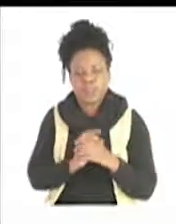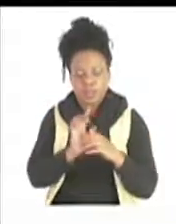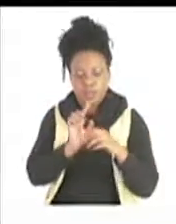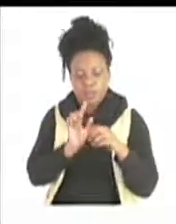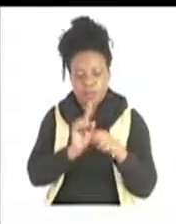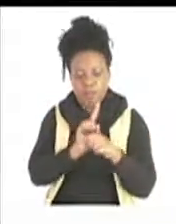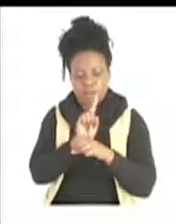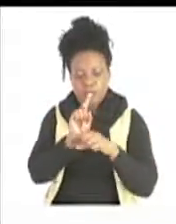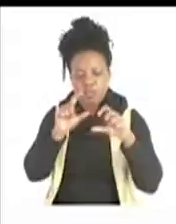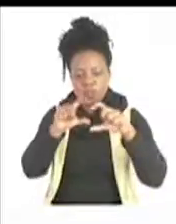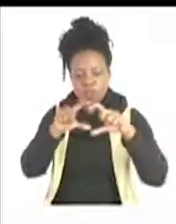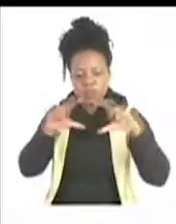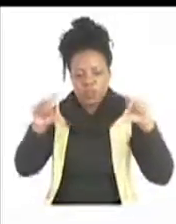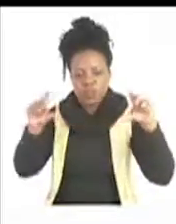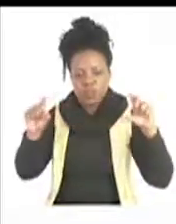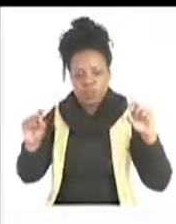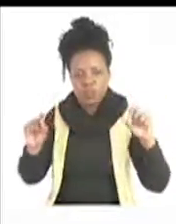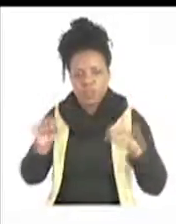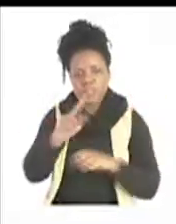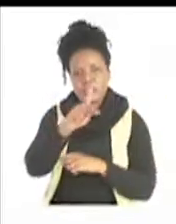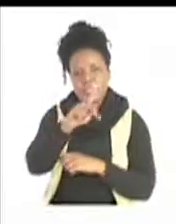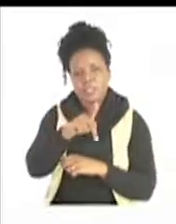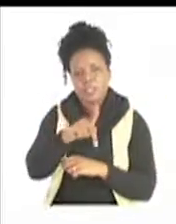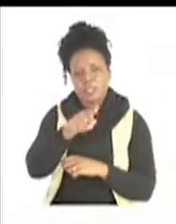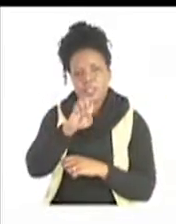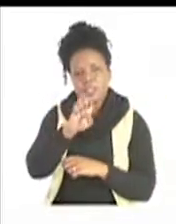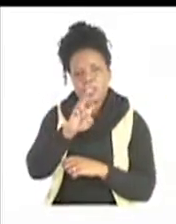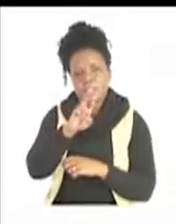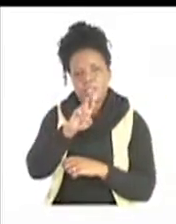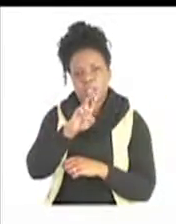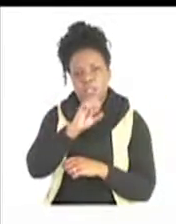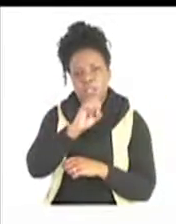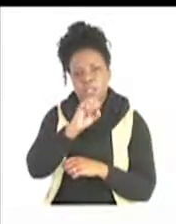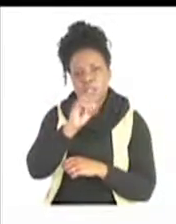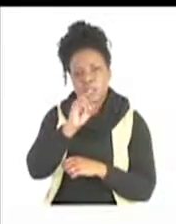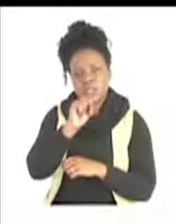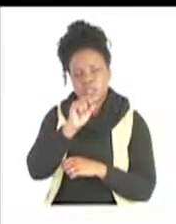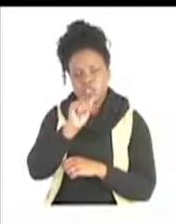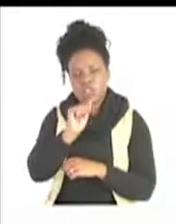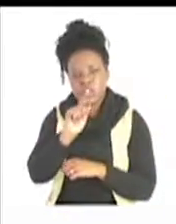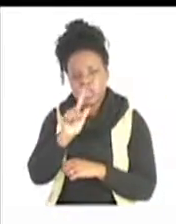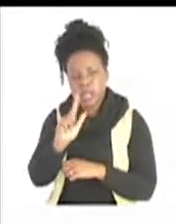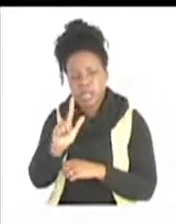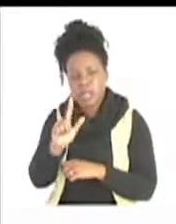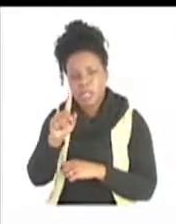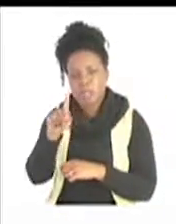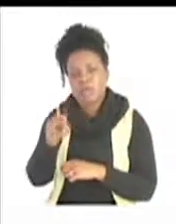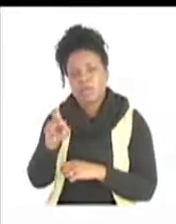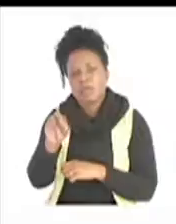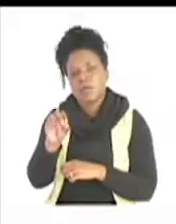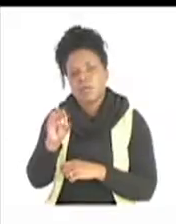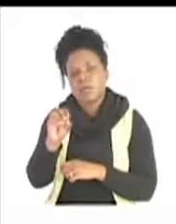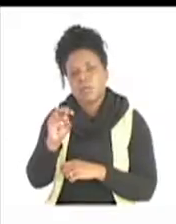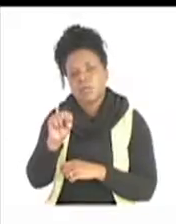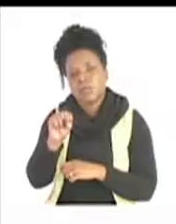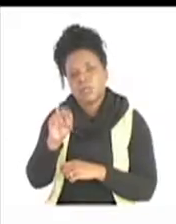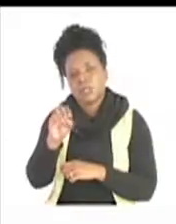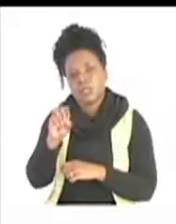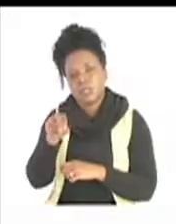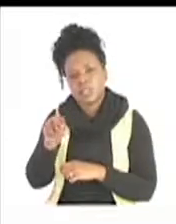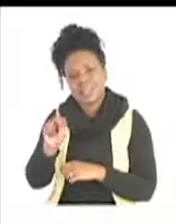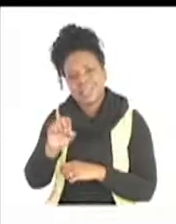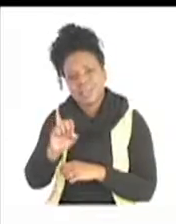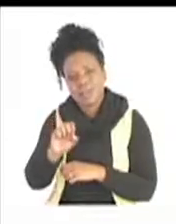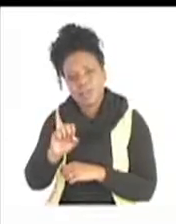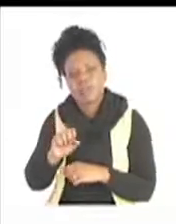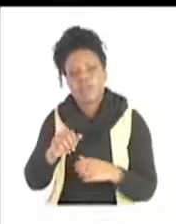missing words in the table below. Use the correct reflexive pronoun. Now,